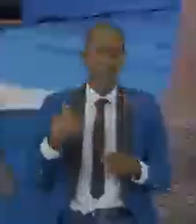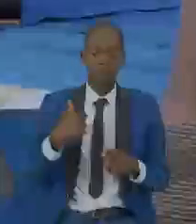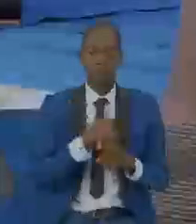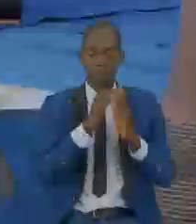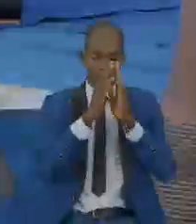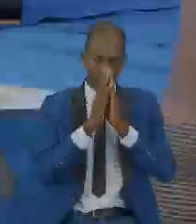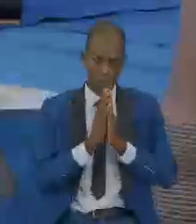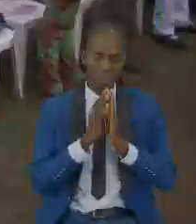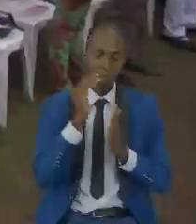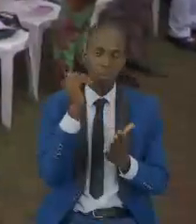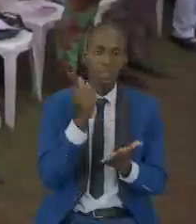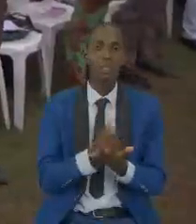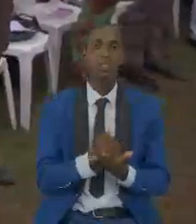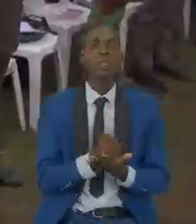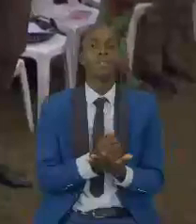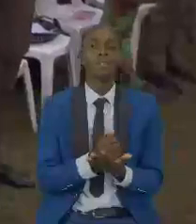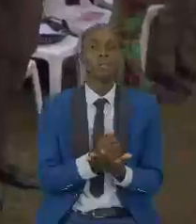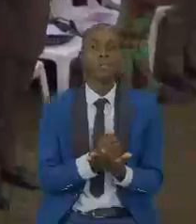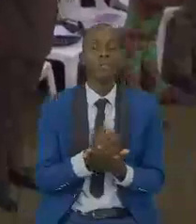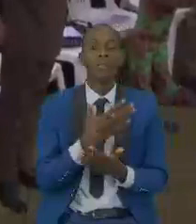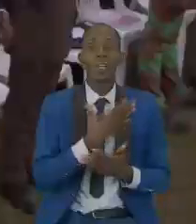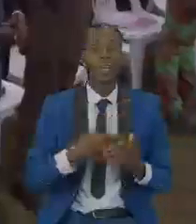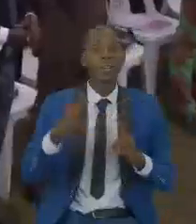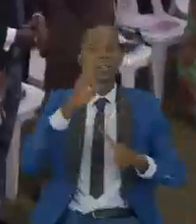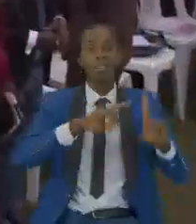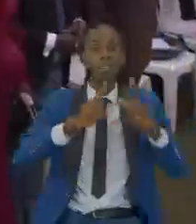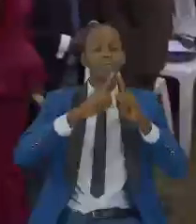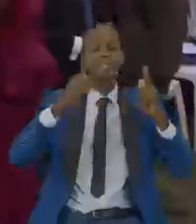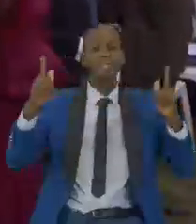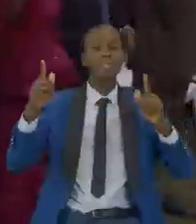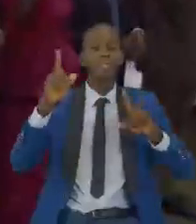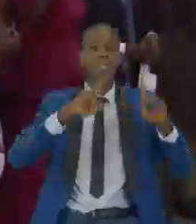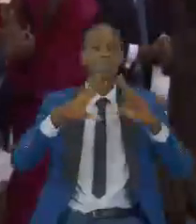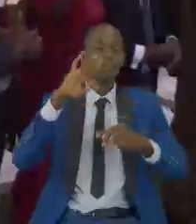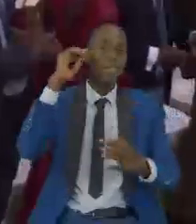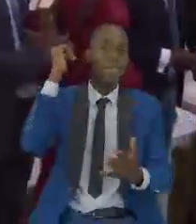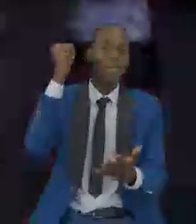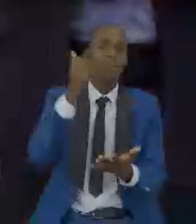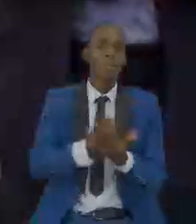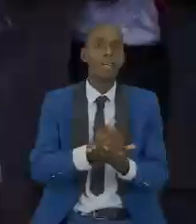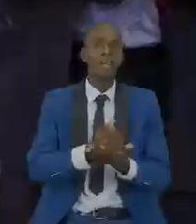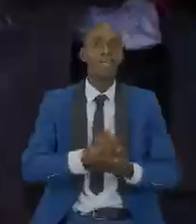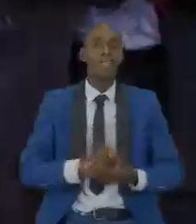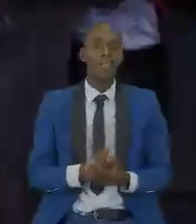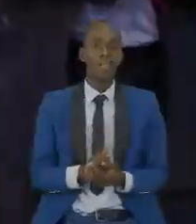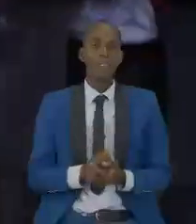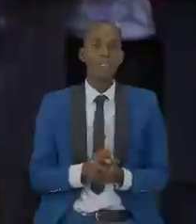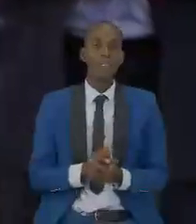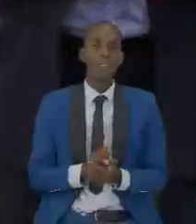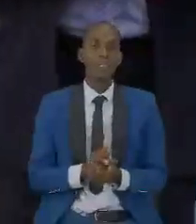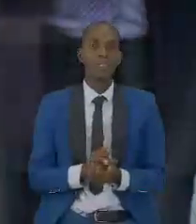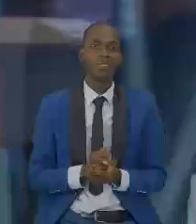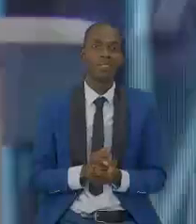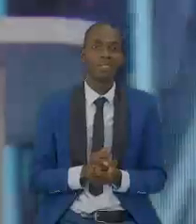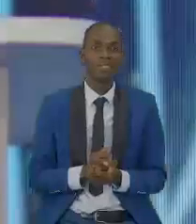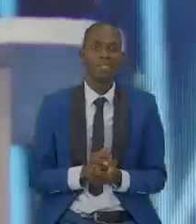we pray. Amen. Another amen before you sit down. Amen. God bless